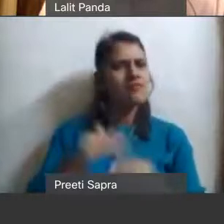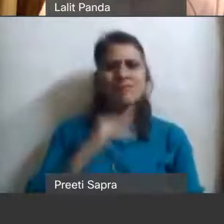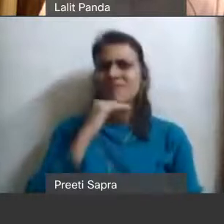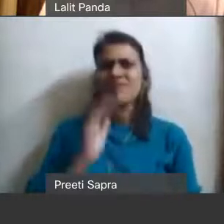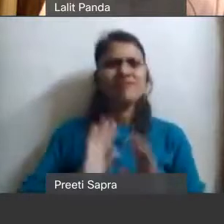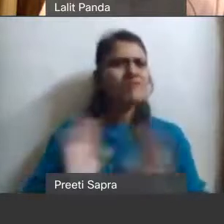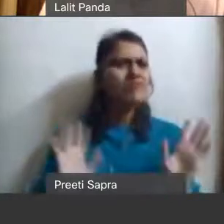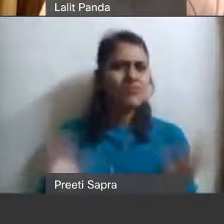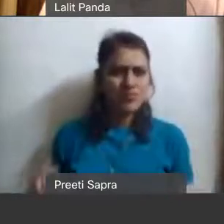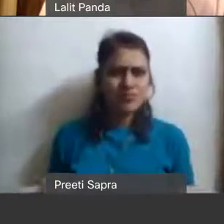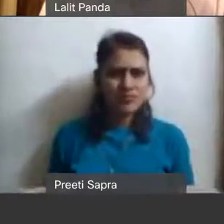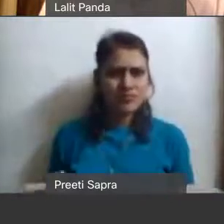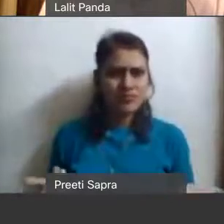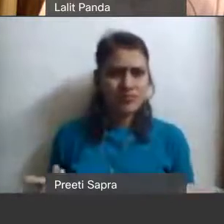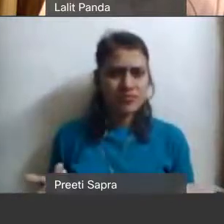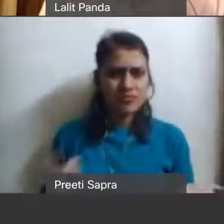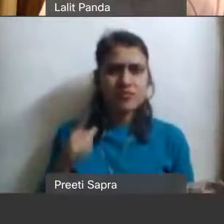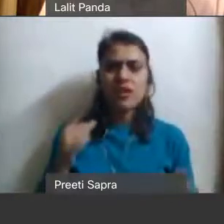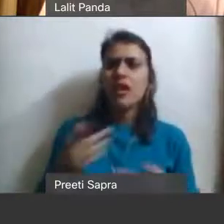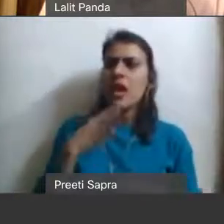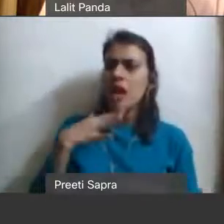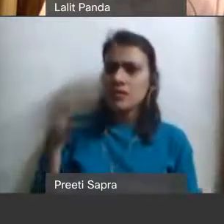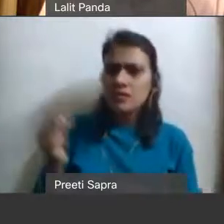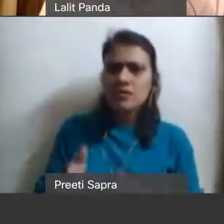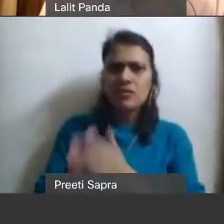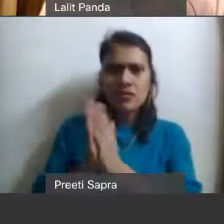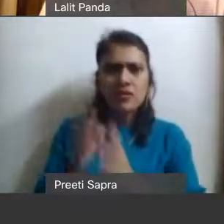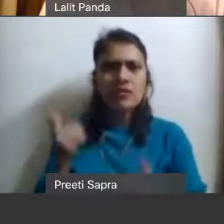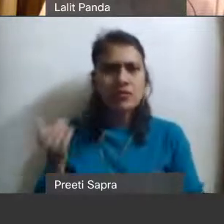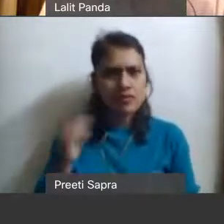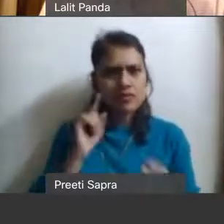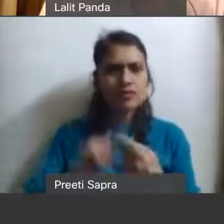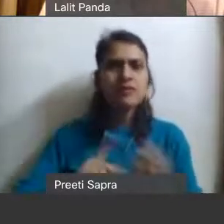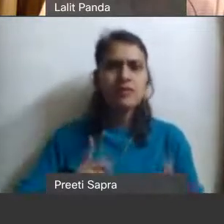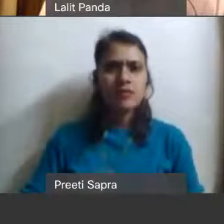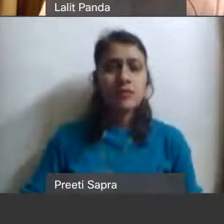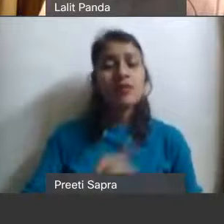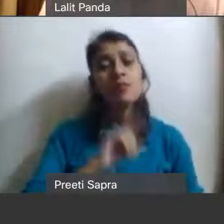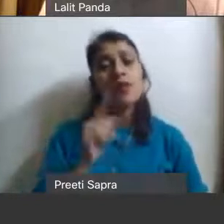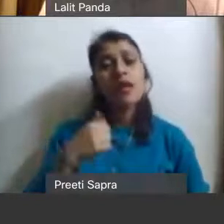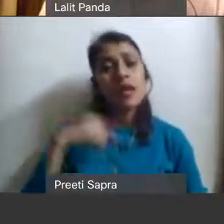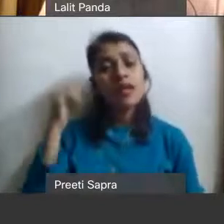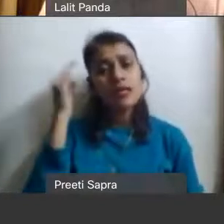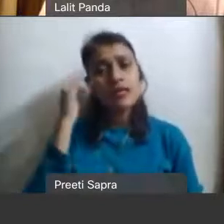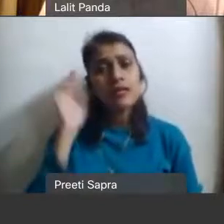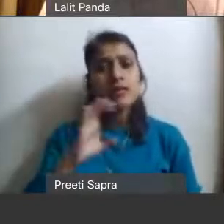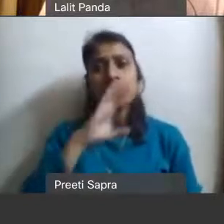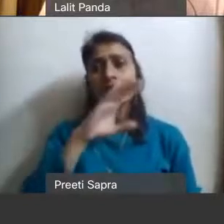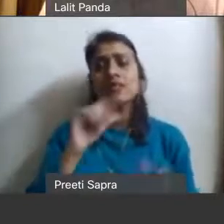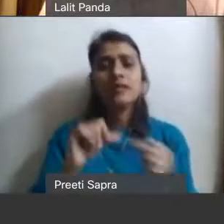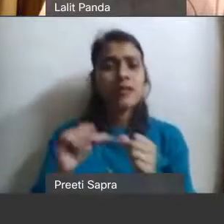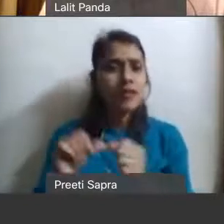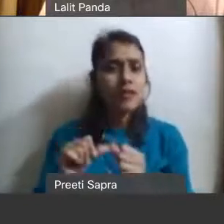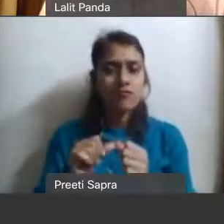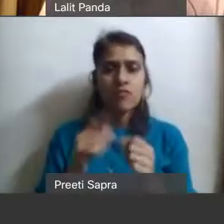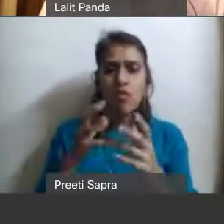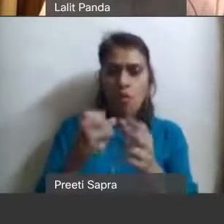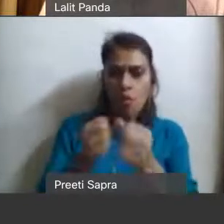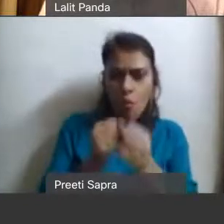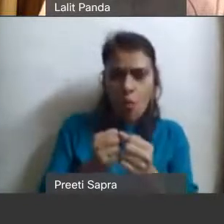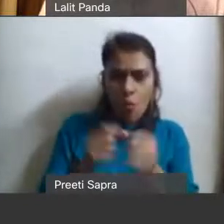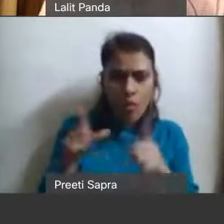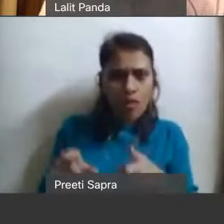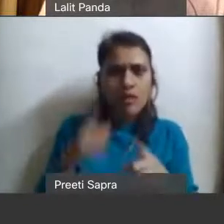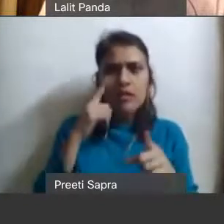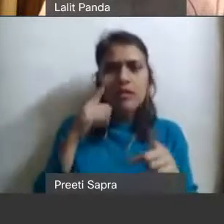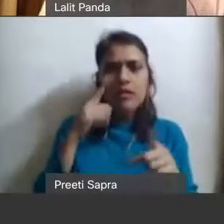the purpose of fulfilling the obligation under the traditional twin test. So I think that even under the twin test, the CAA does not hold water. And on that